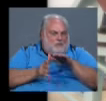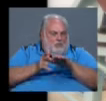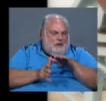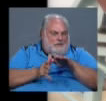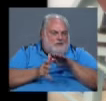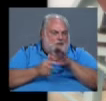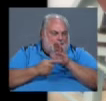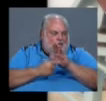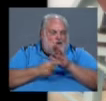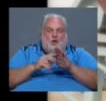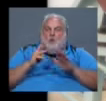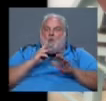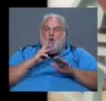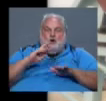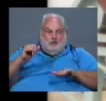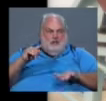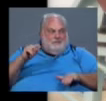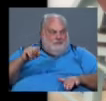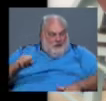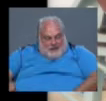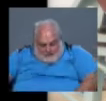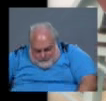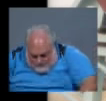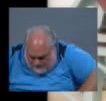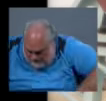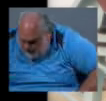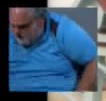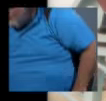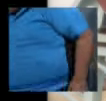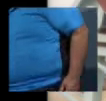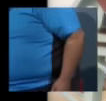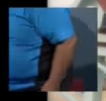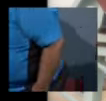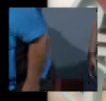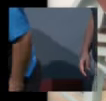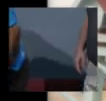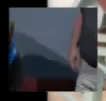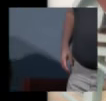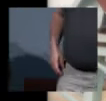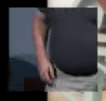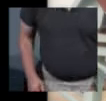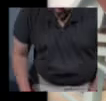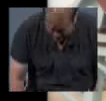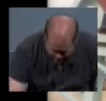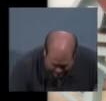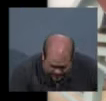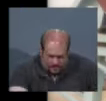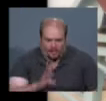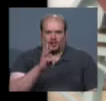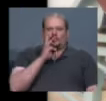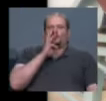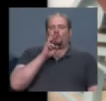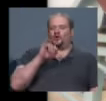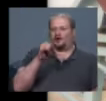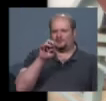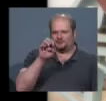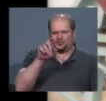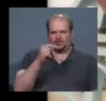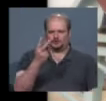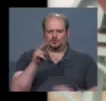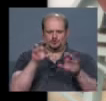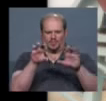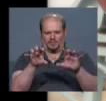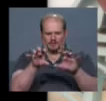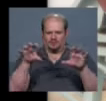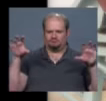the water jets again. There are 4 of them. The 2 in the middle are boost jets, and the 2 on the sides are steerables, is why they look a little bit different. So on the